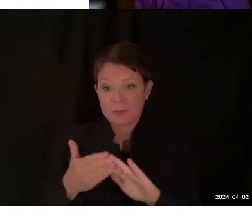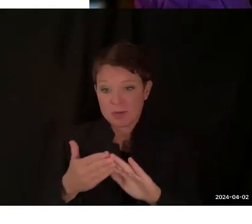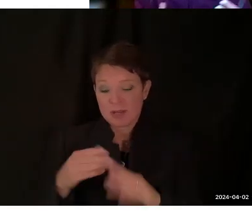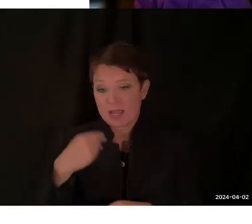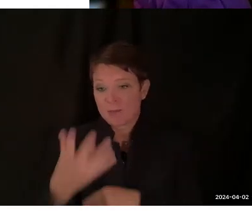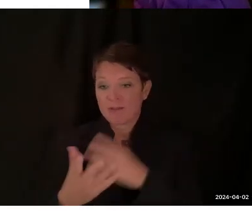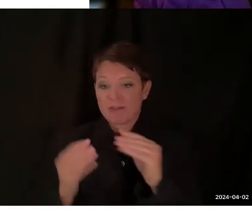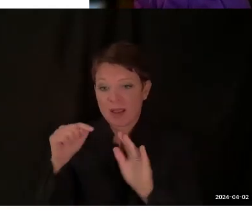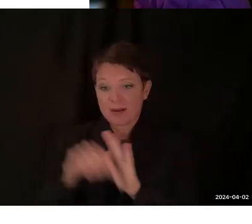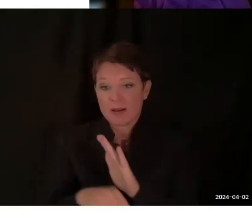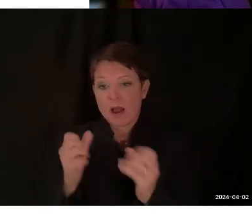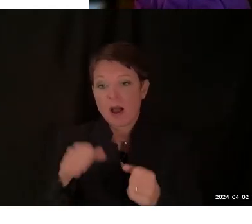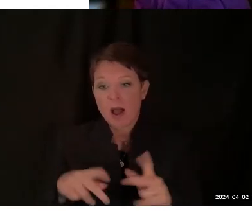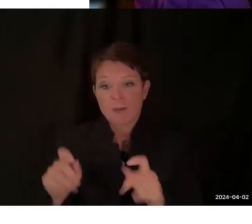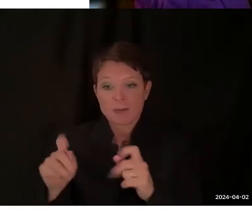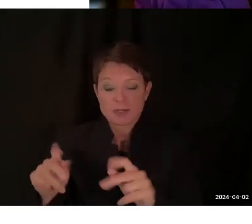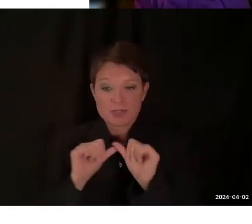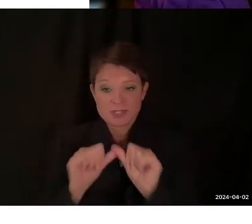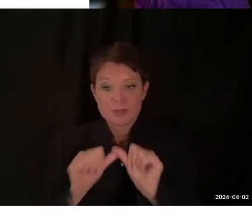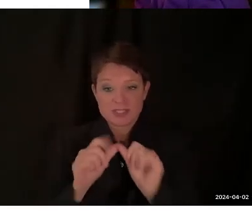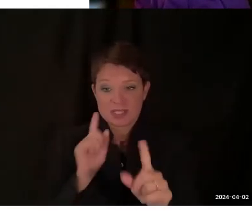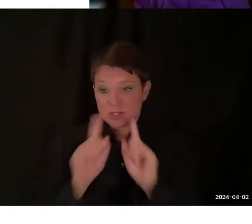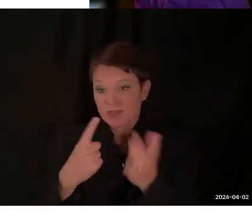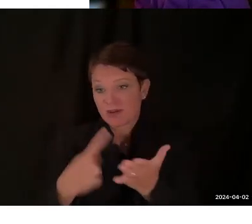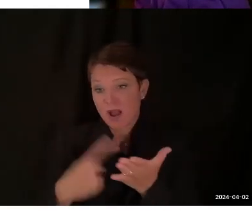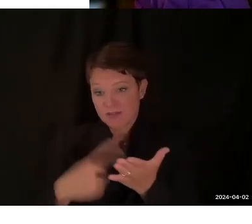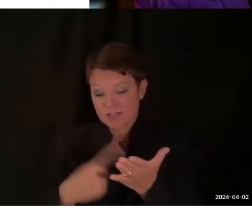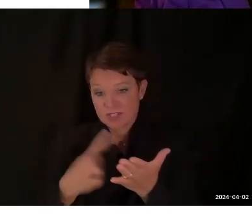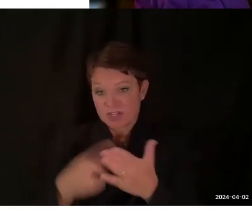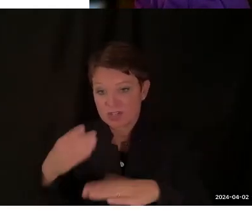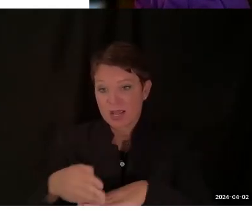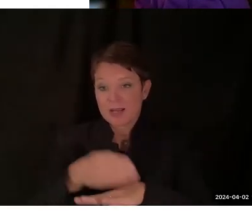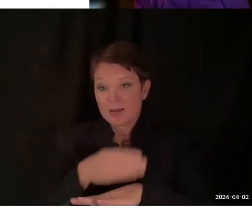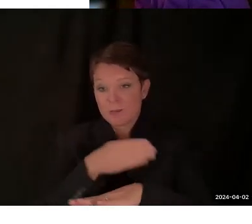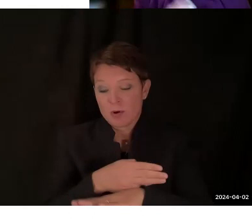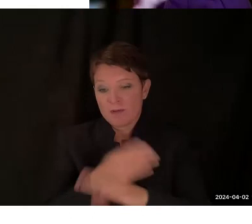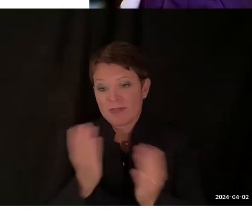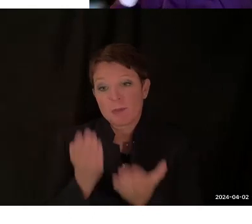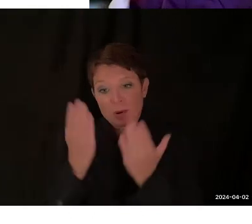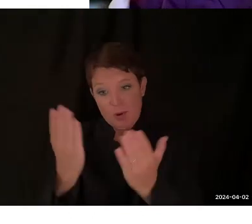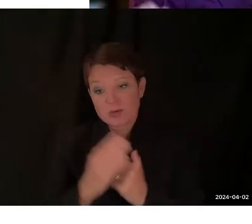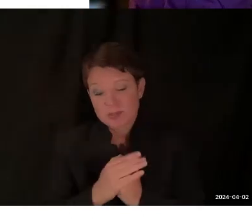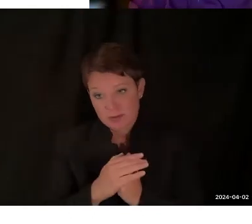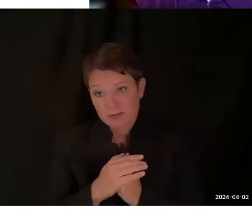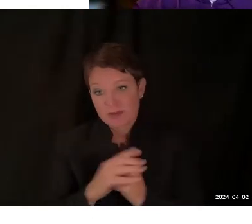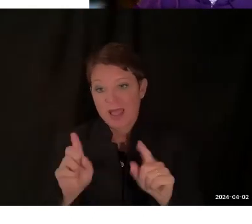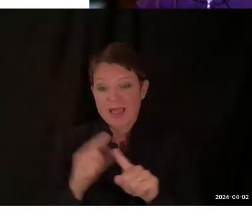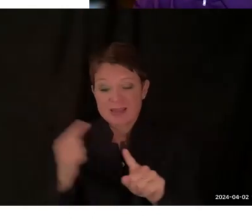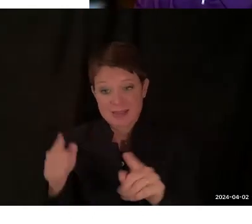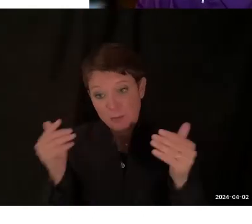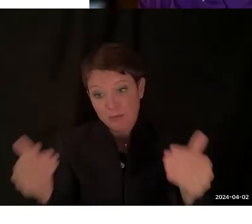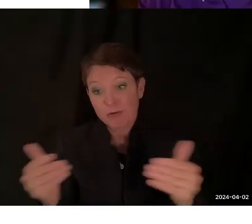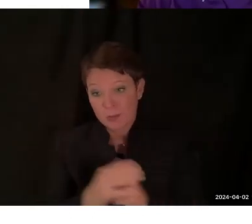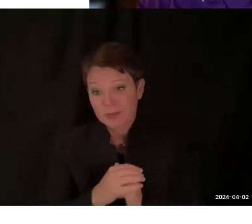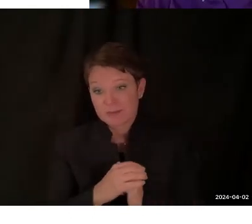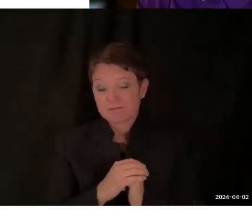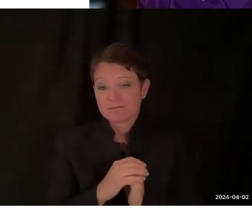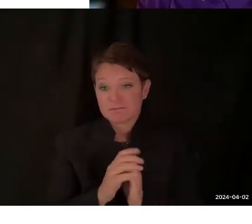provide opportunities to continue this conversation and improve this proposal as it moves forward.